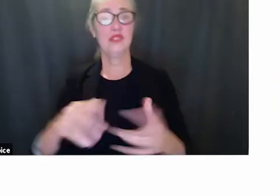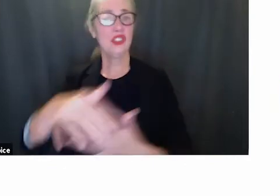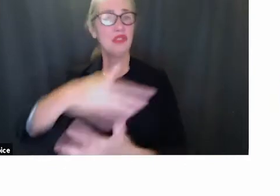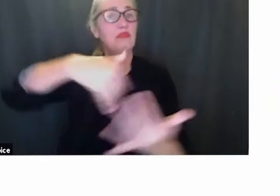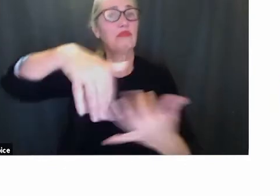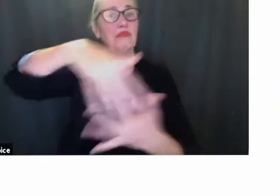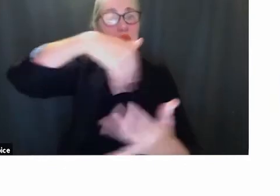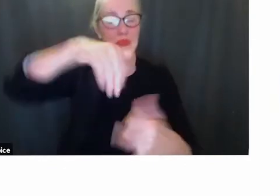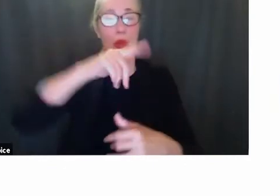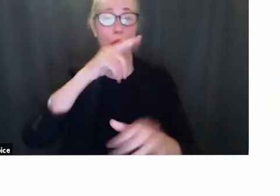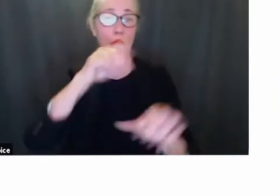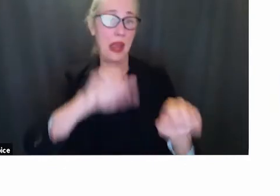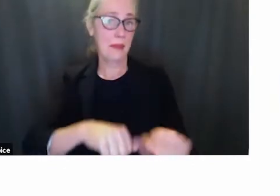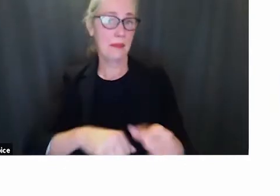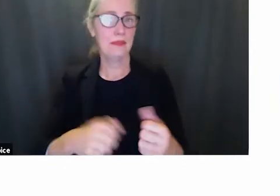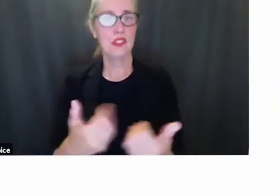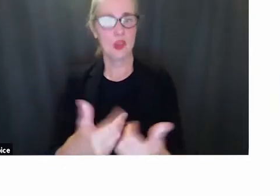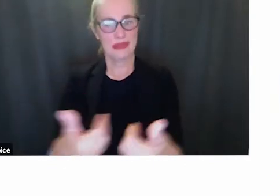Next.